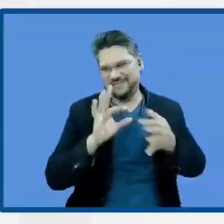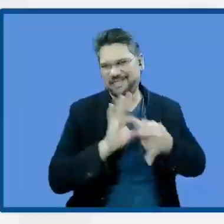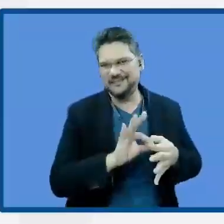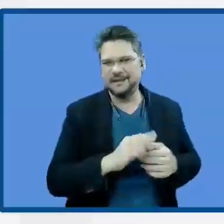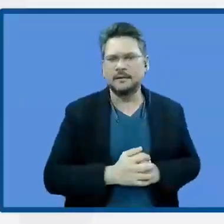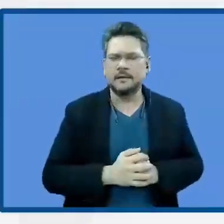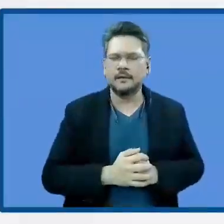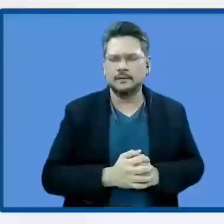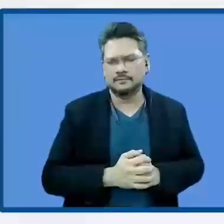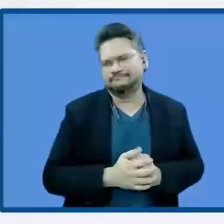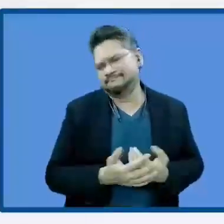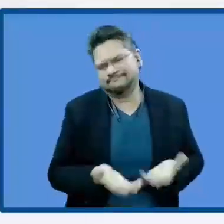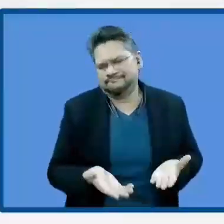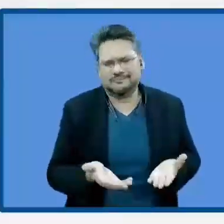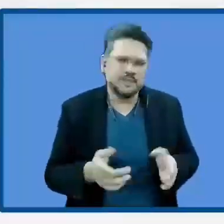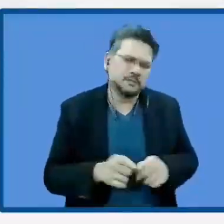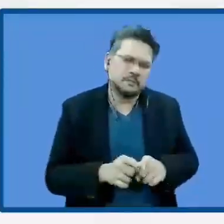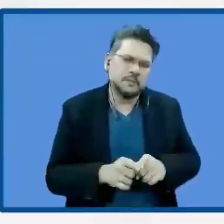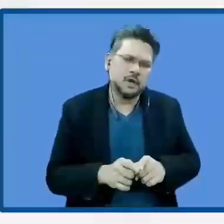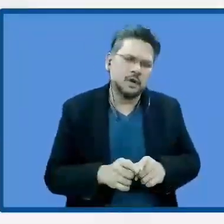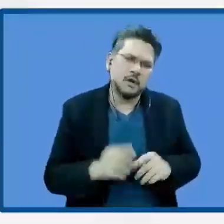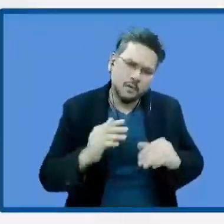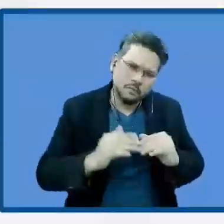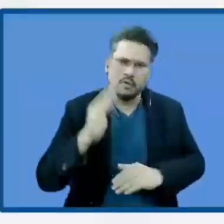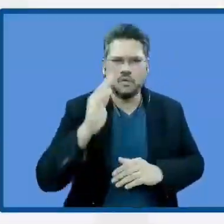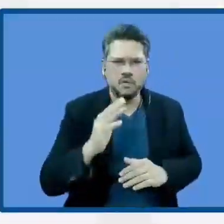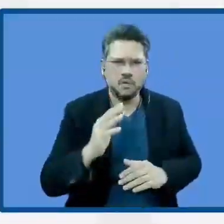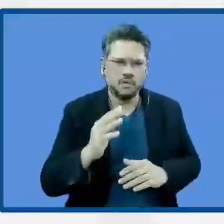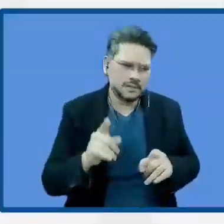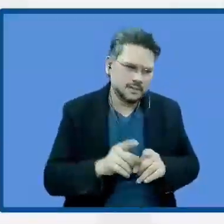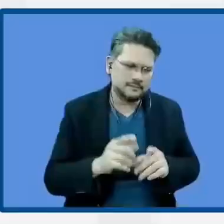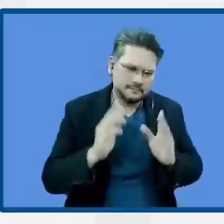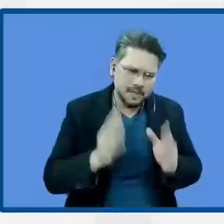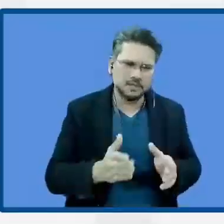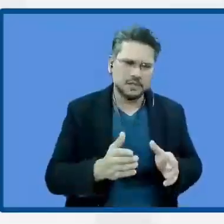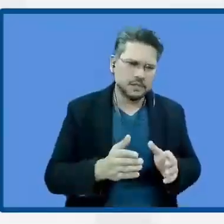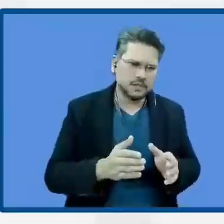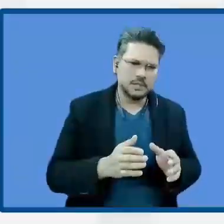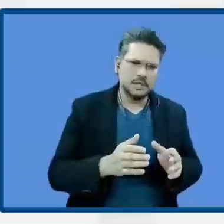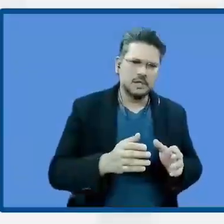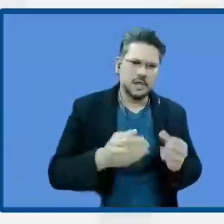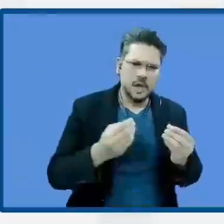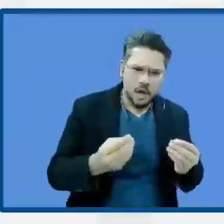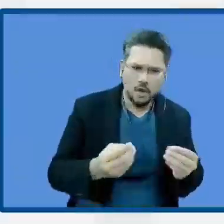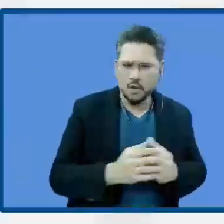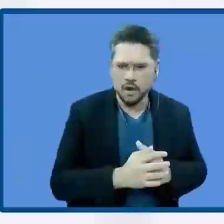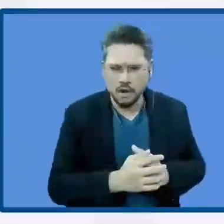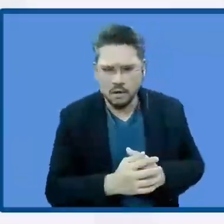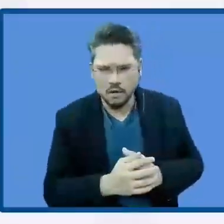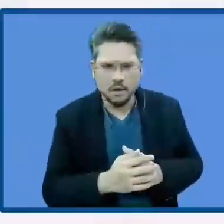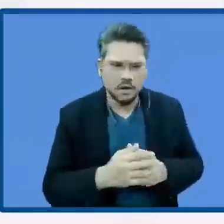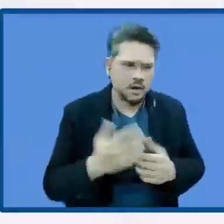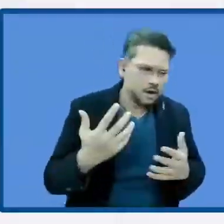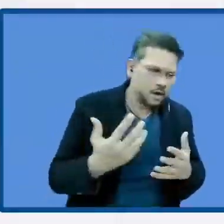to give value to coherence and to the way to achieve those same things